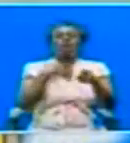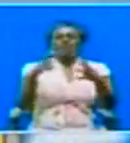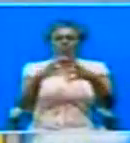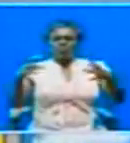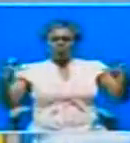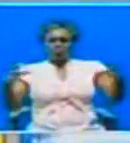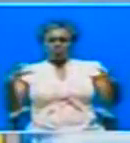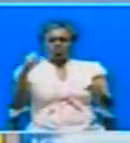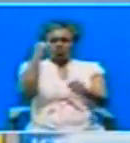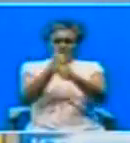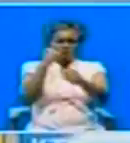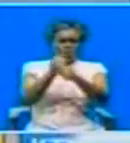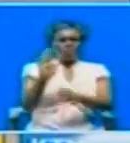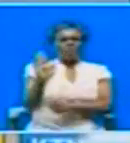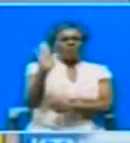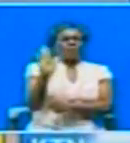footprint.